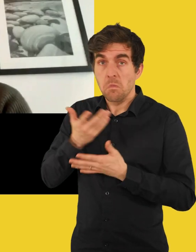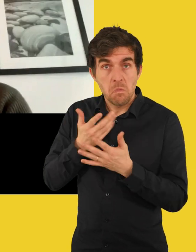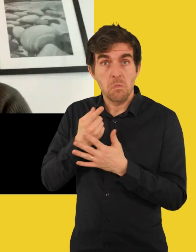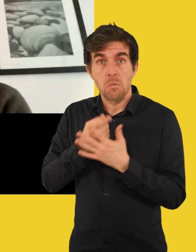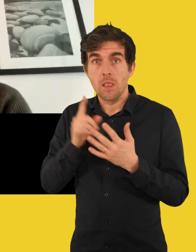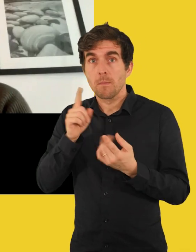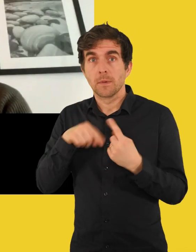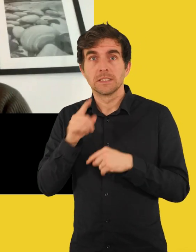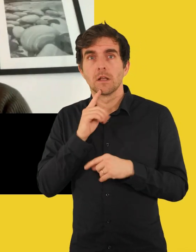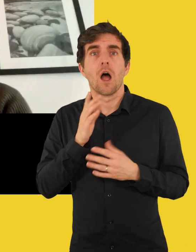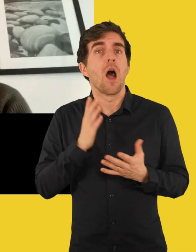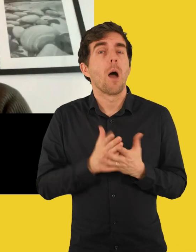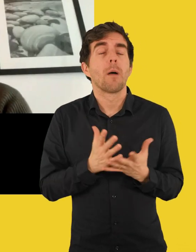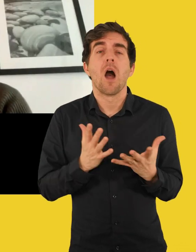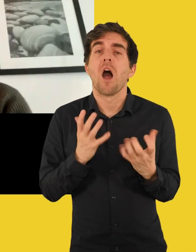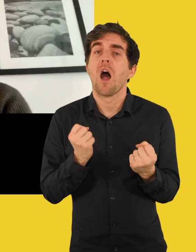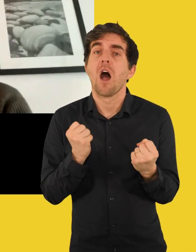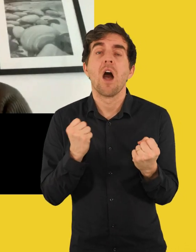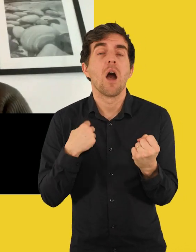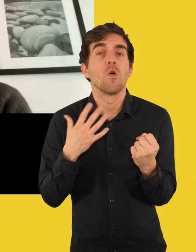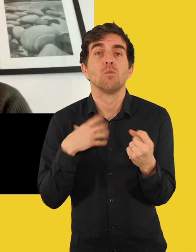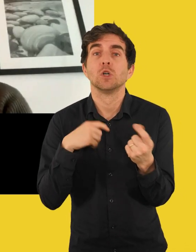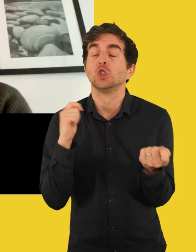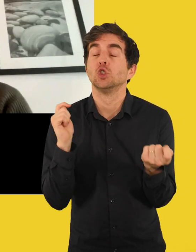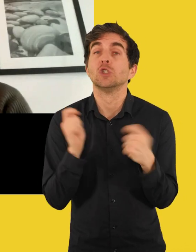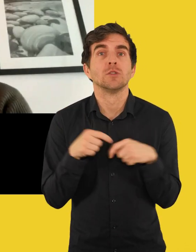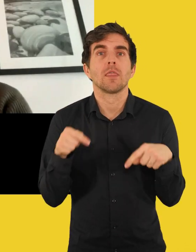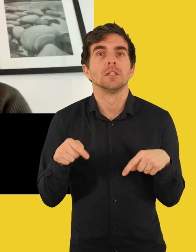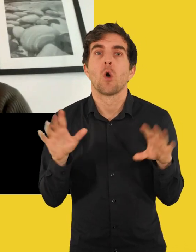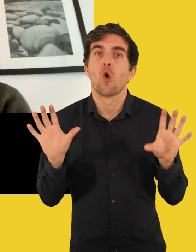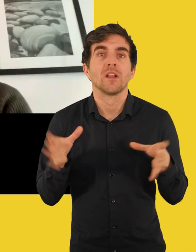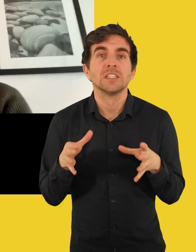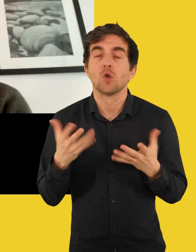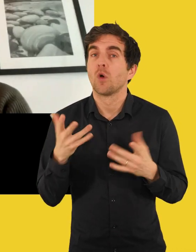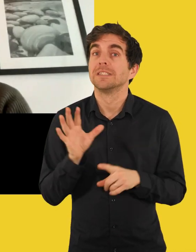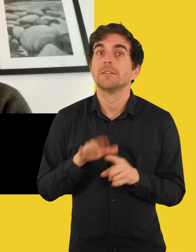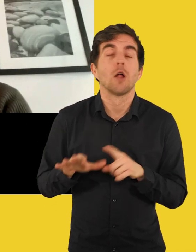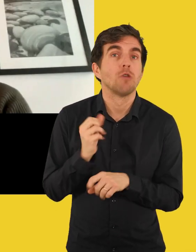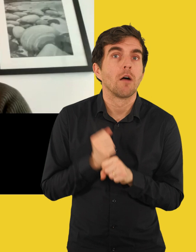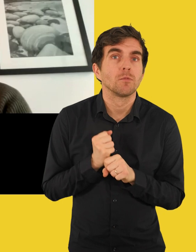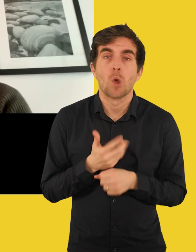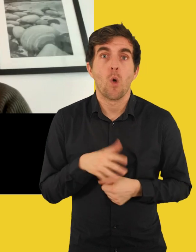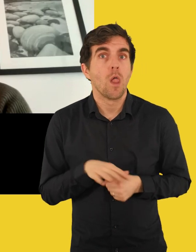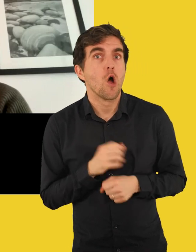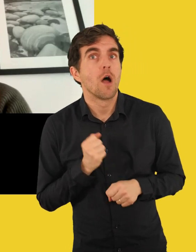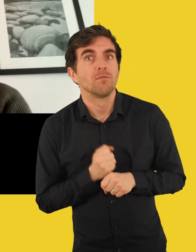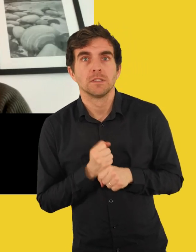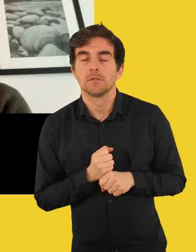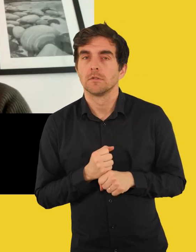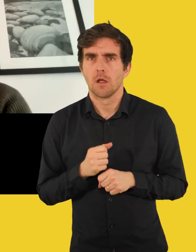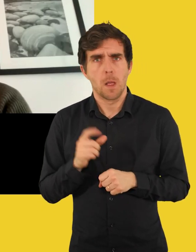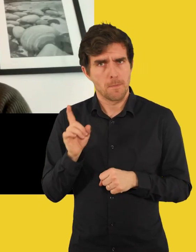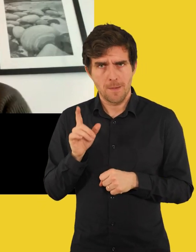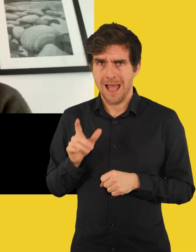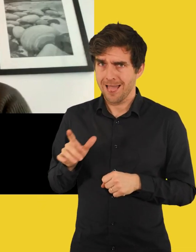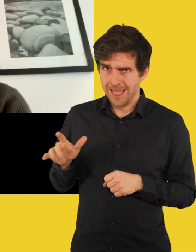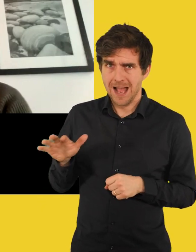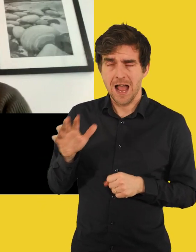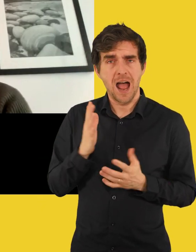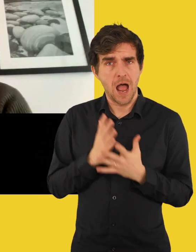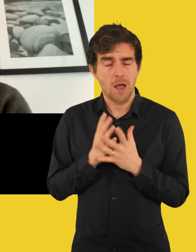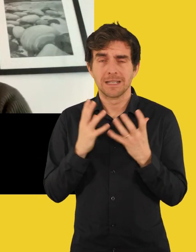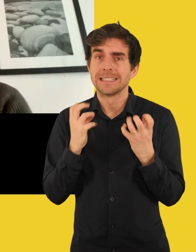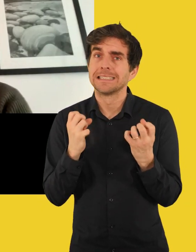on a prep call and there are people in there saying, we desperately want to bring about change in this organization, or a national government or a local government. There are people